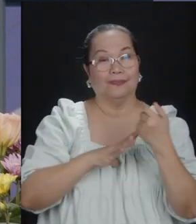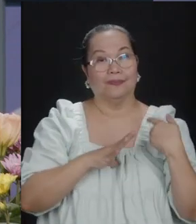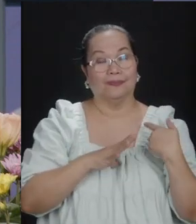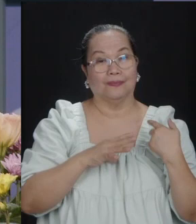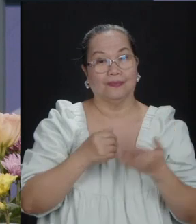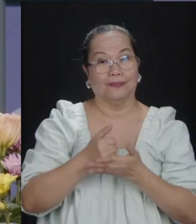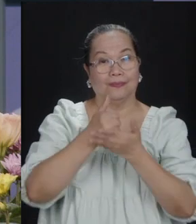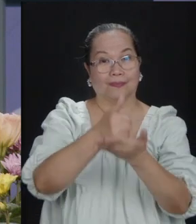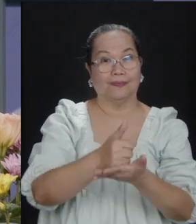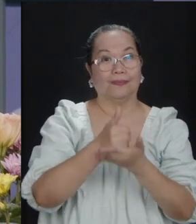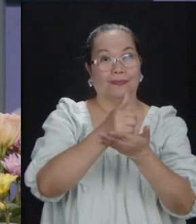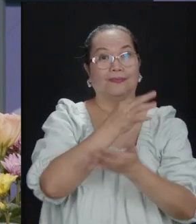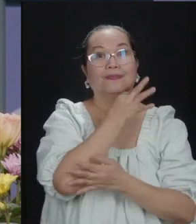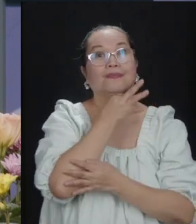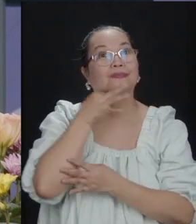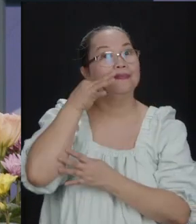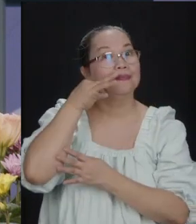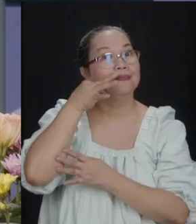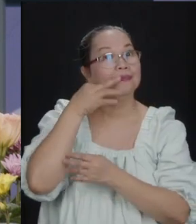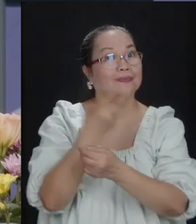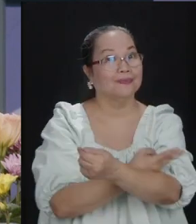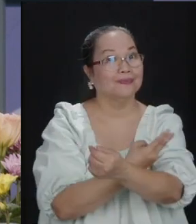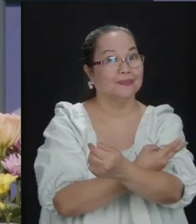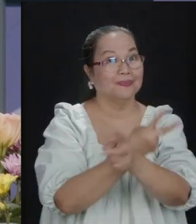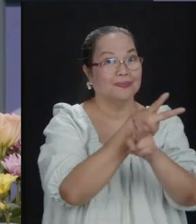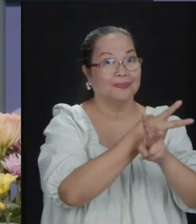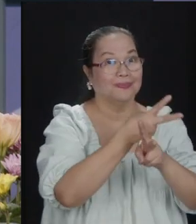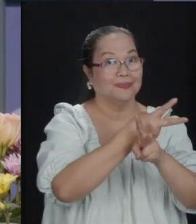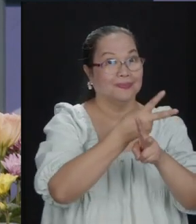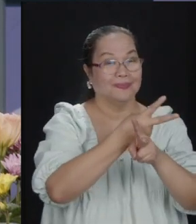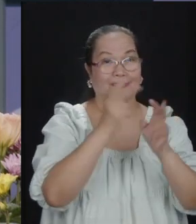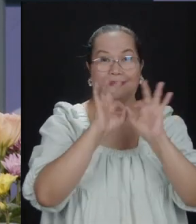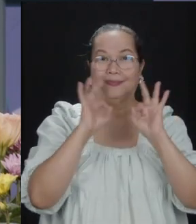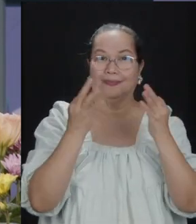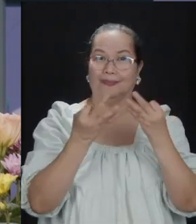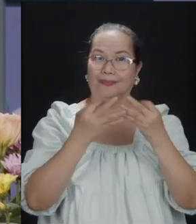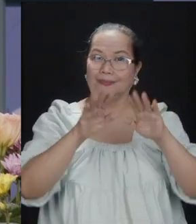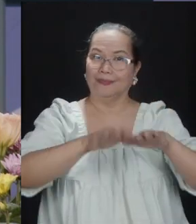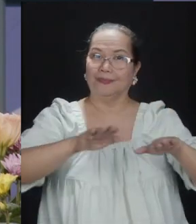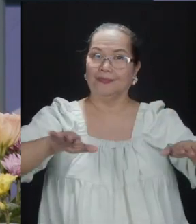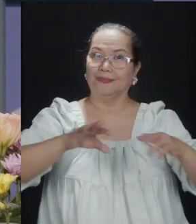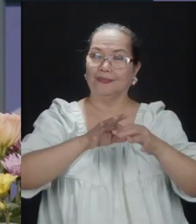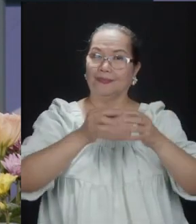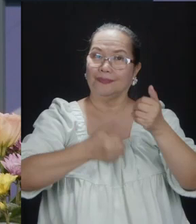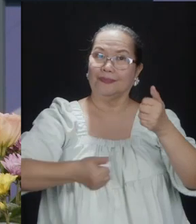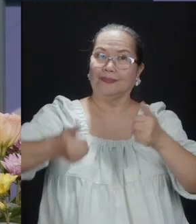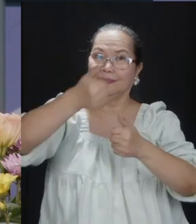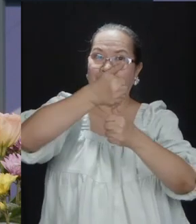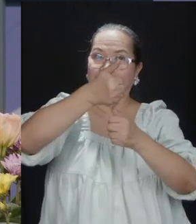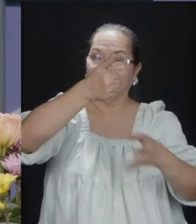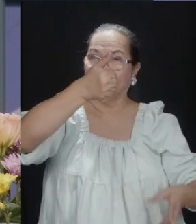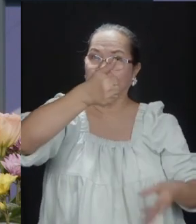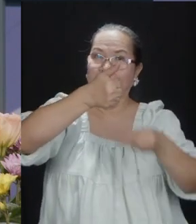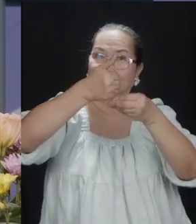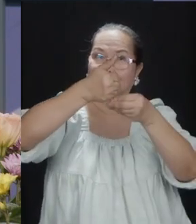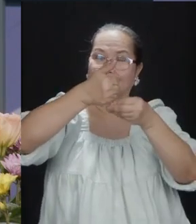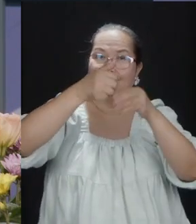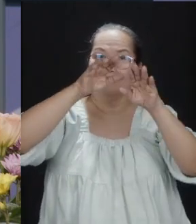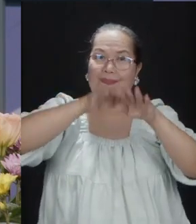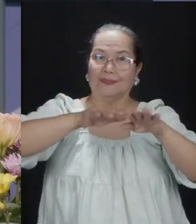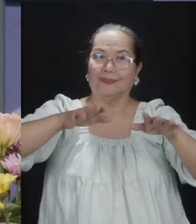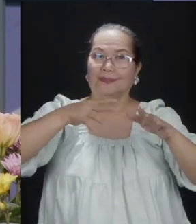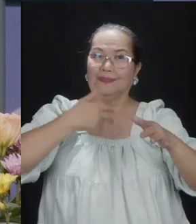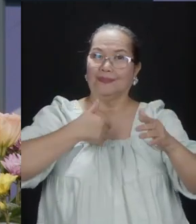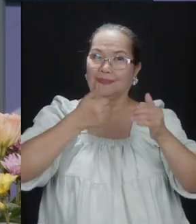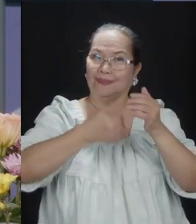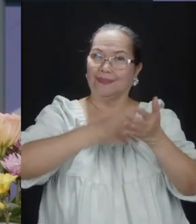a farming and herding community. Now, children, in addition, symbolize status and wealth.